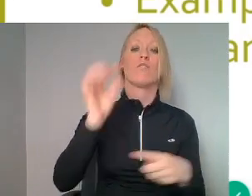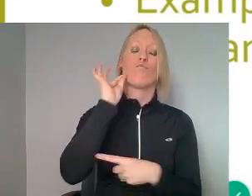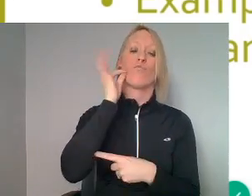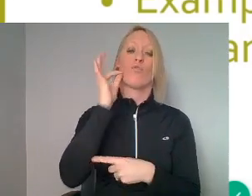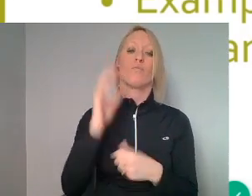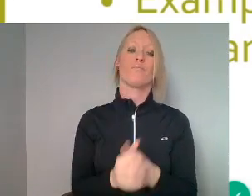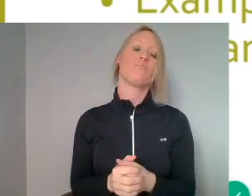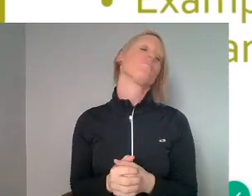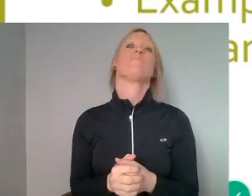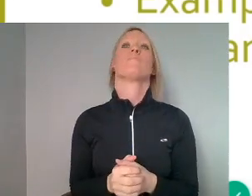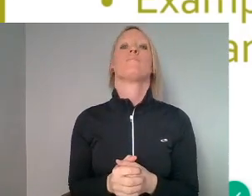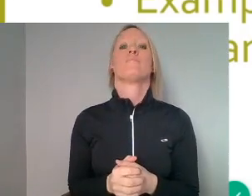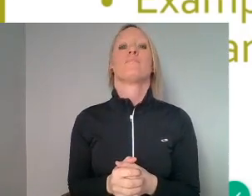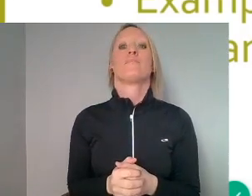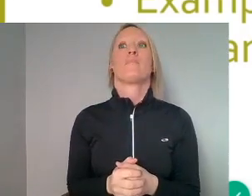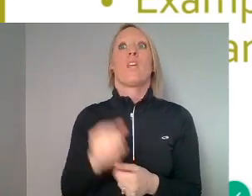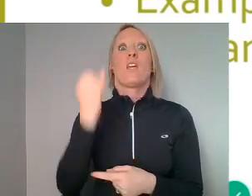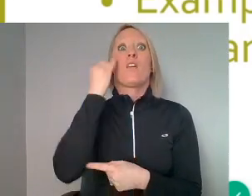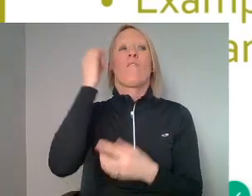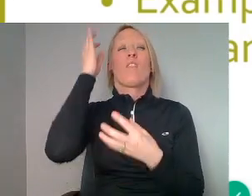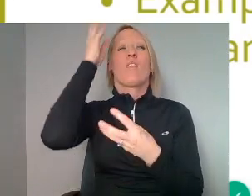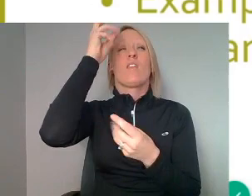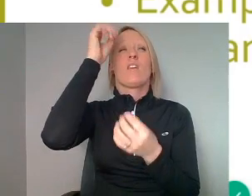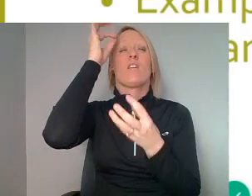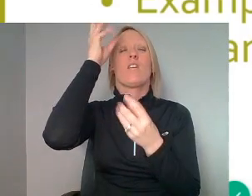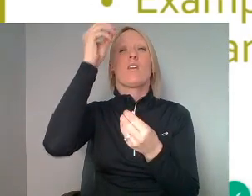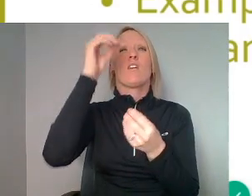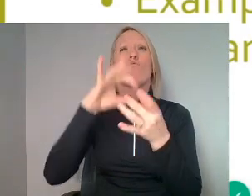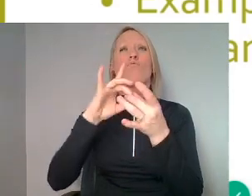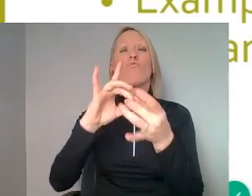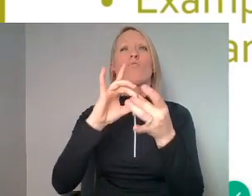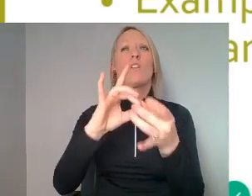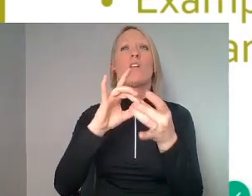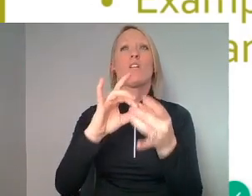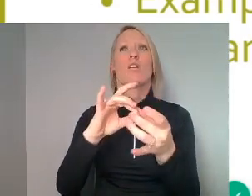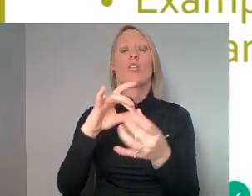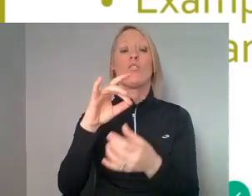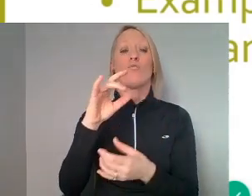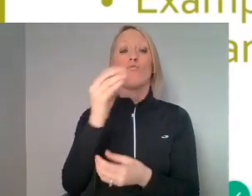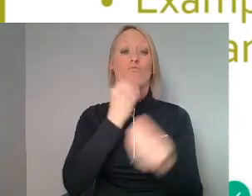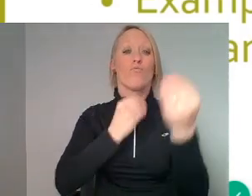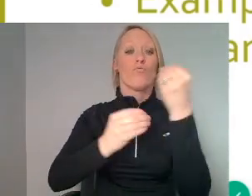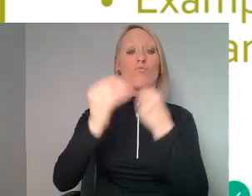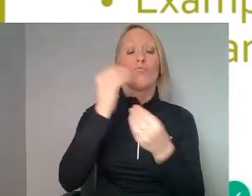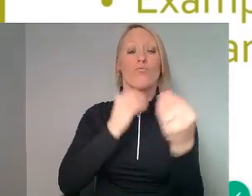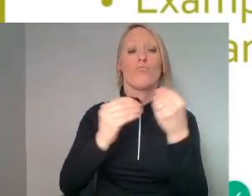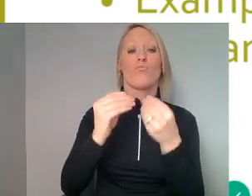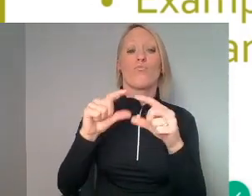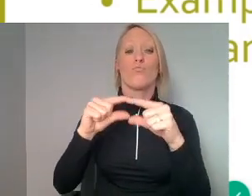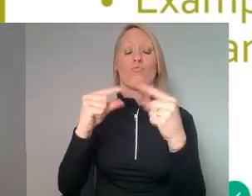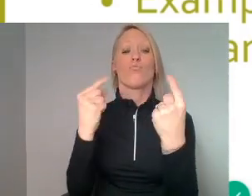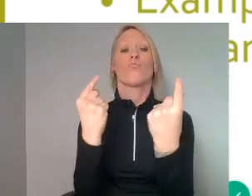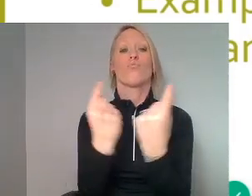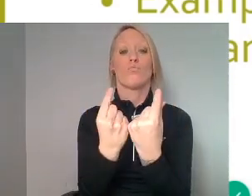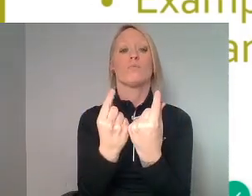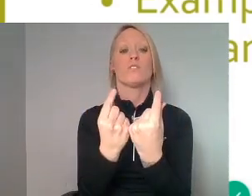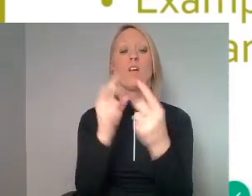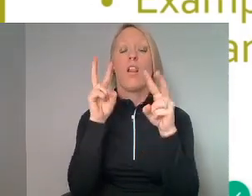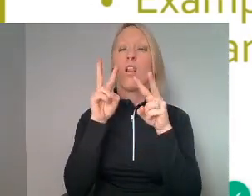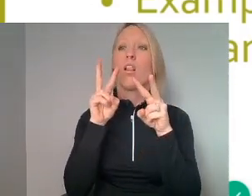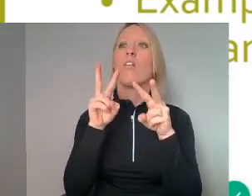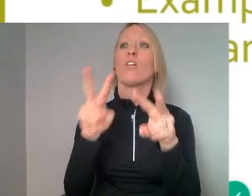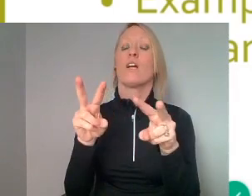are thinking about food groups, think about flavor profiles. And when we're looking at these category of vegetables, I am